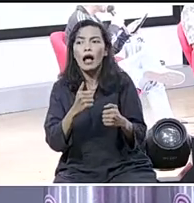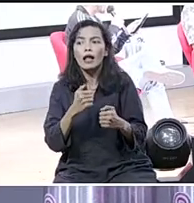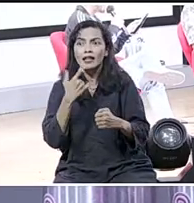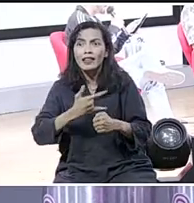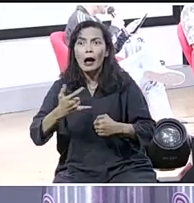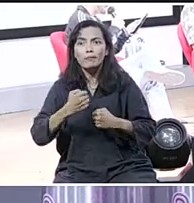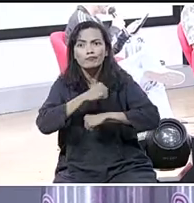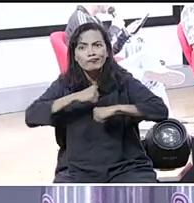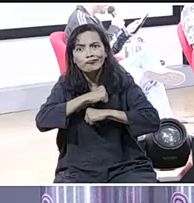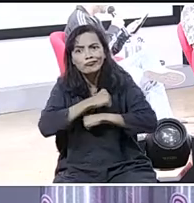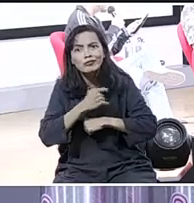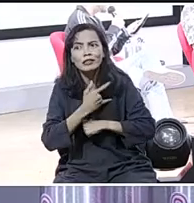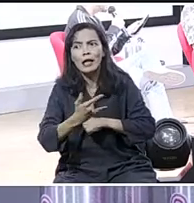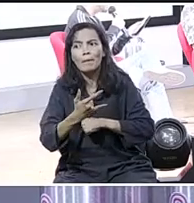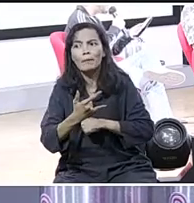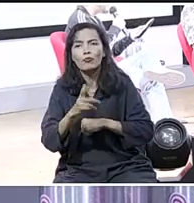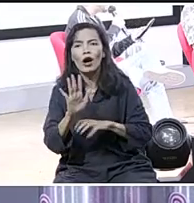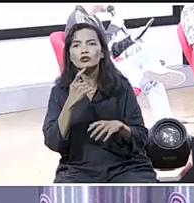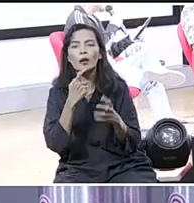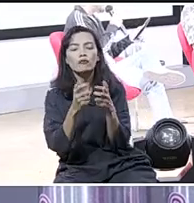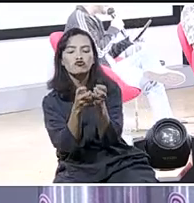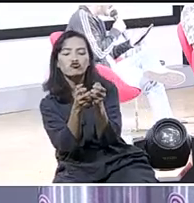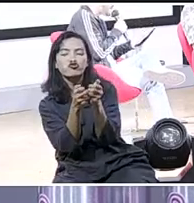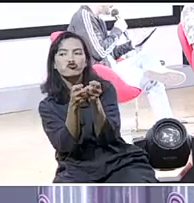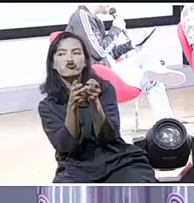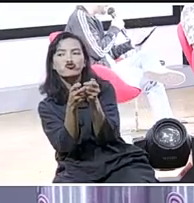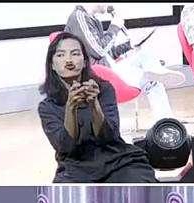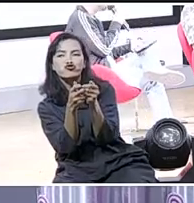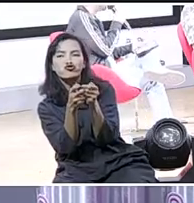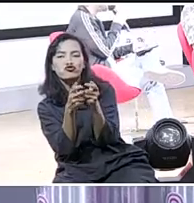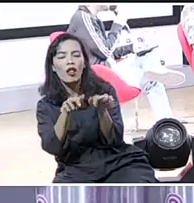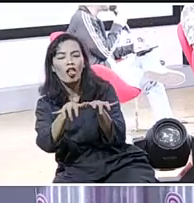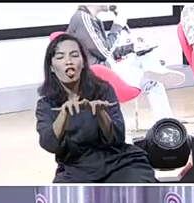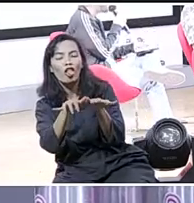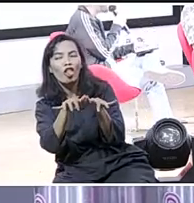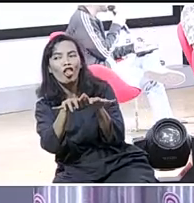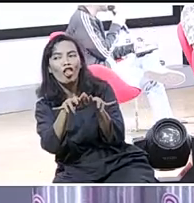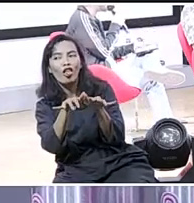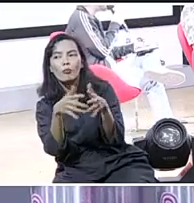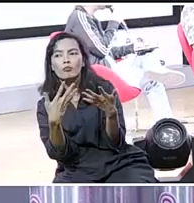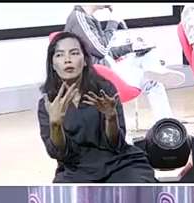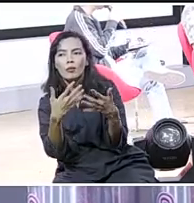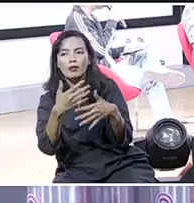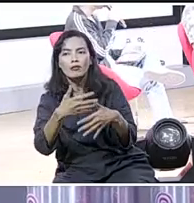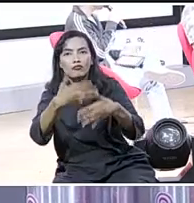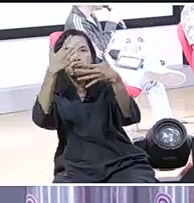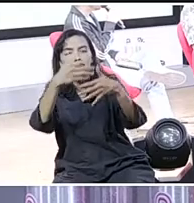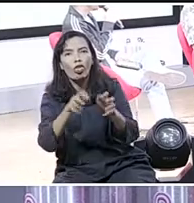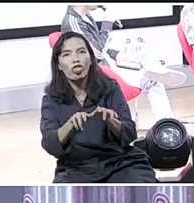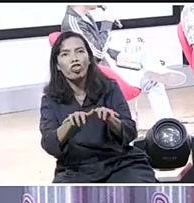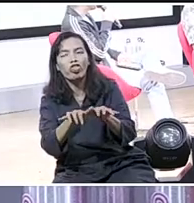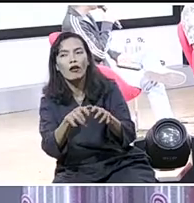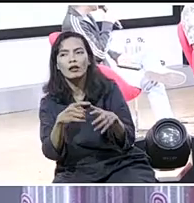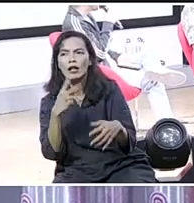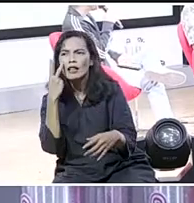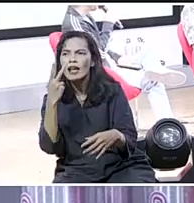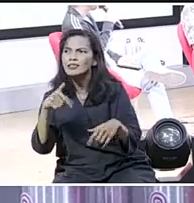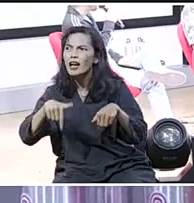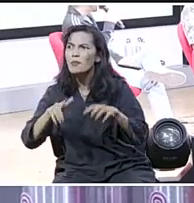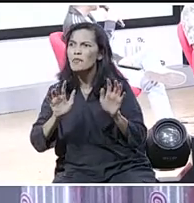physical activities rather than spending excessive time on screens? This is what we see every day